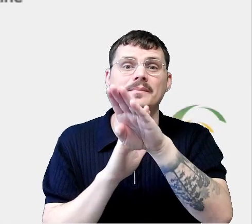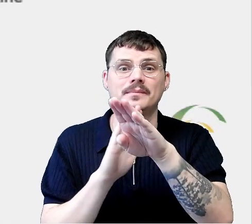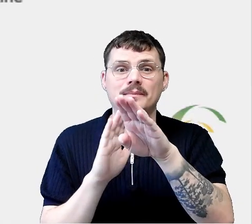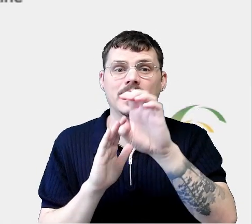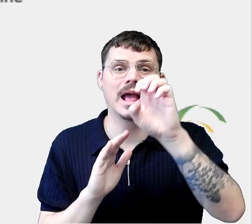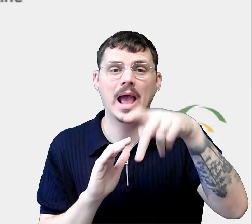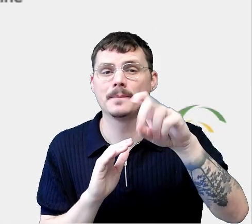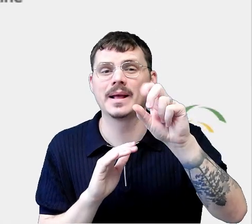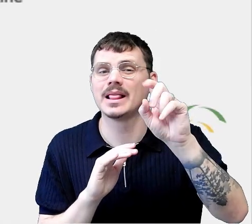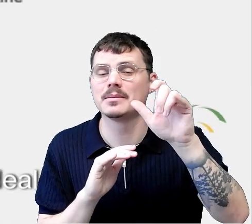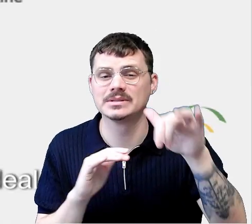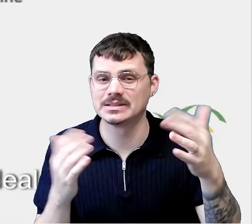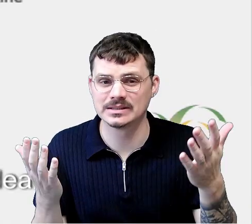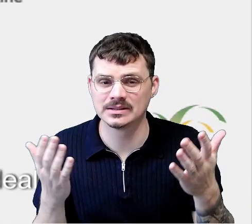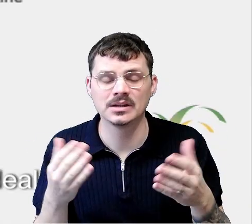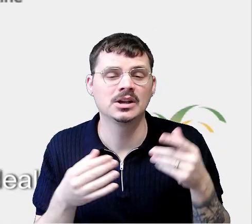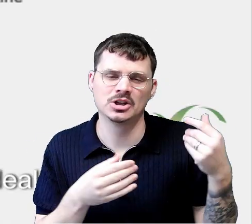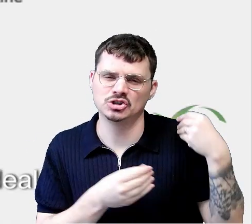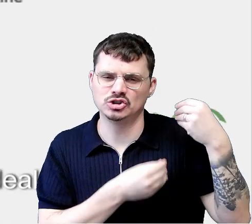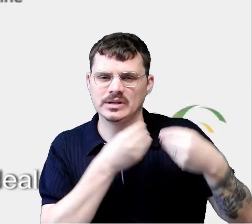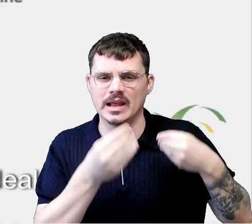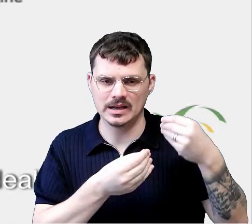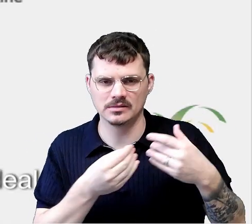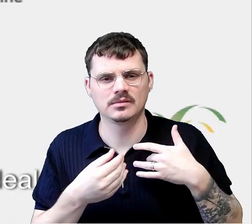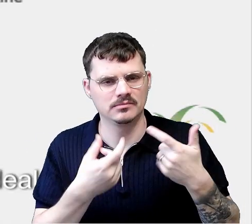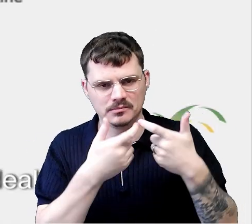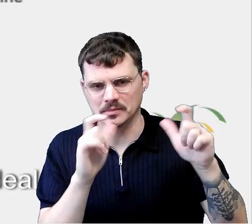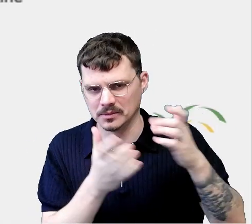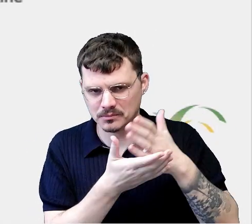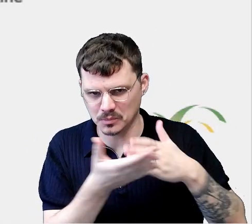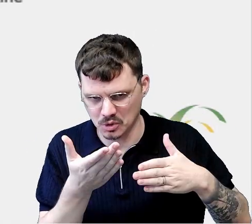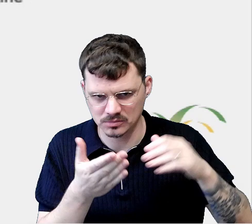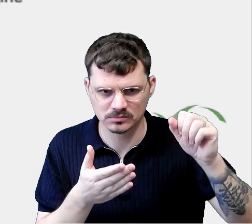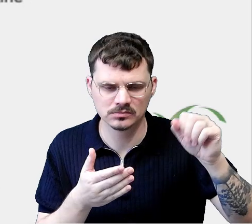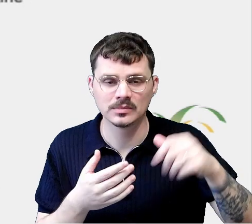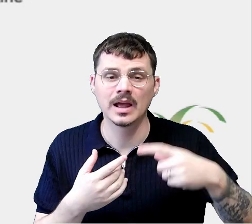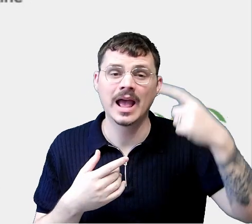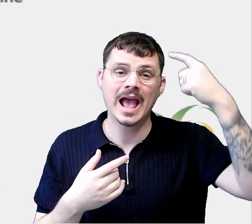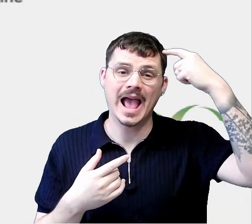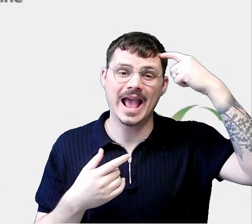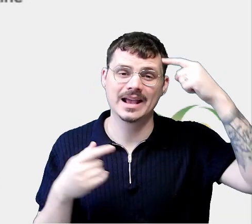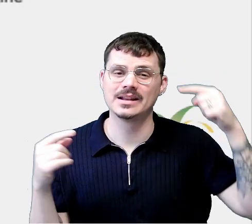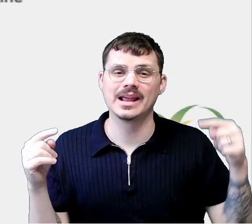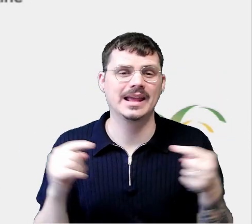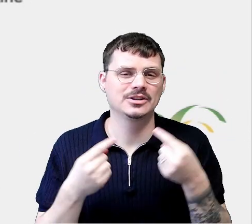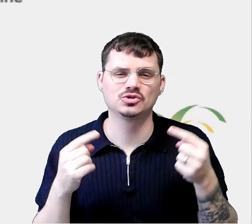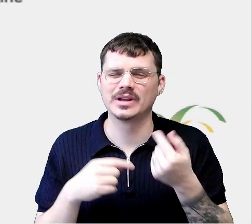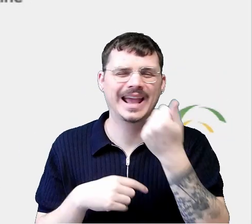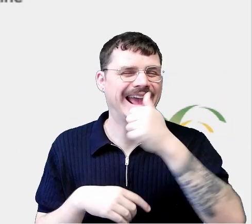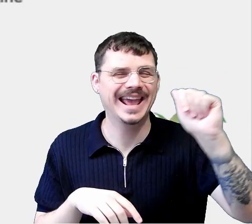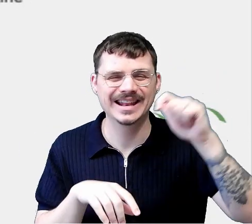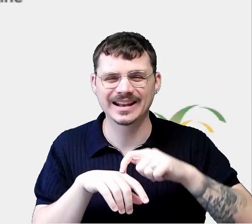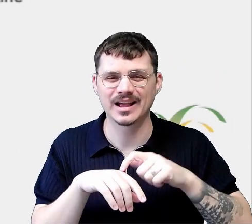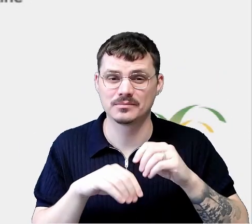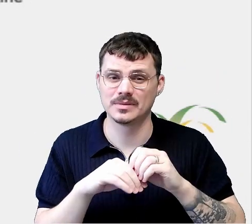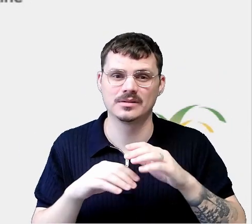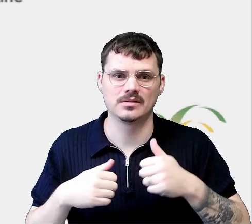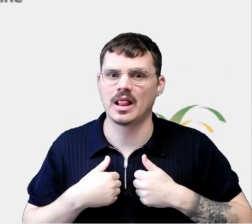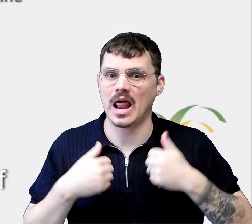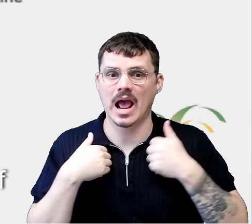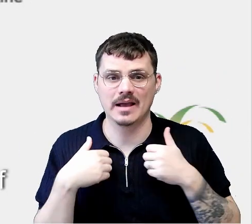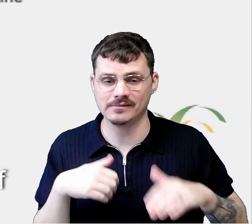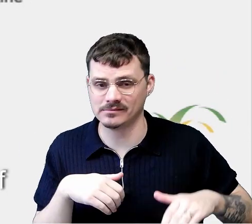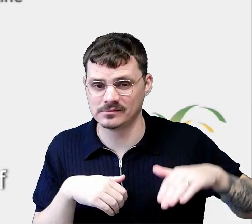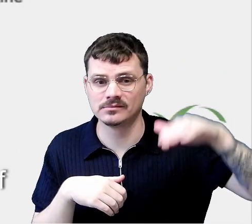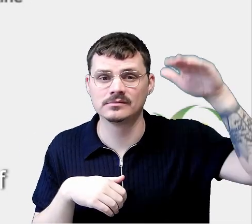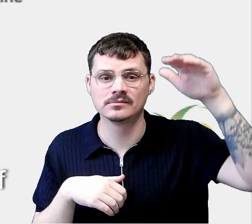of epilepsy? Genetics, as we mentioned before, is a big deal. Head injury at any time in a person's life can